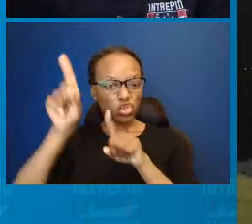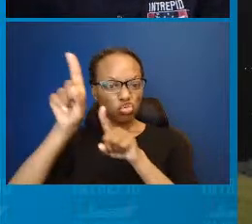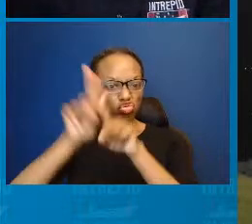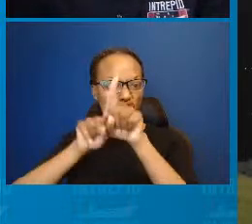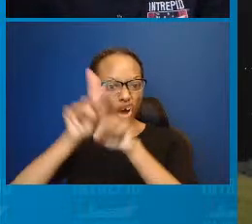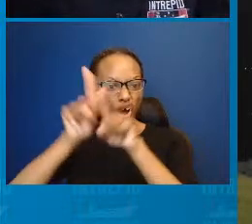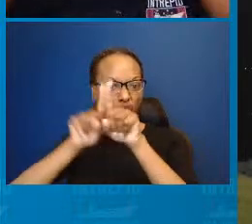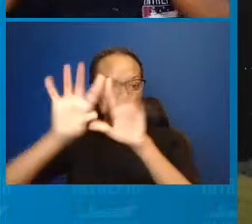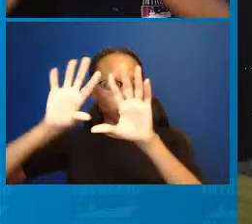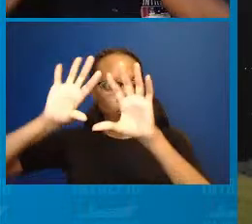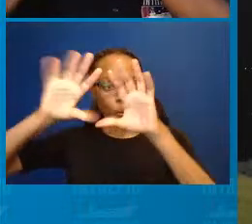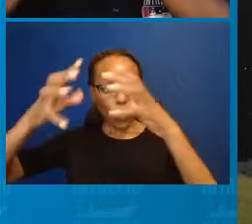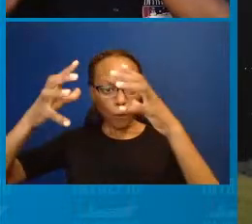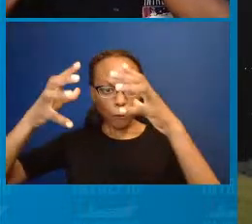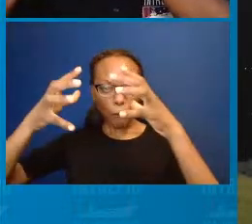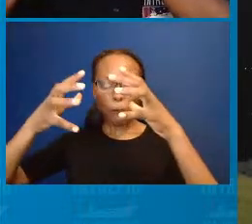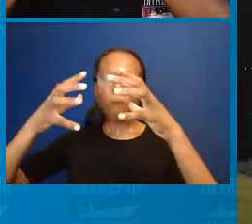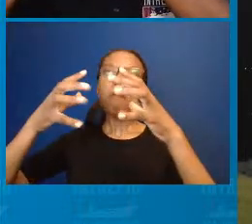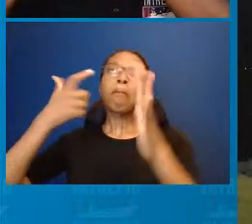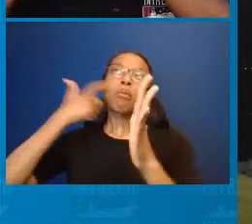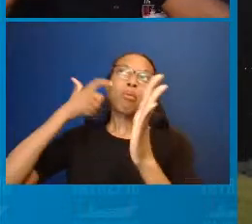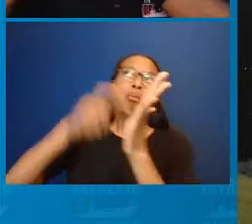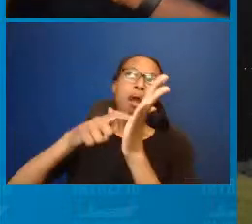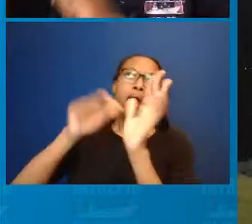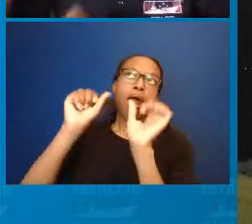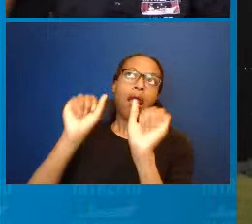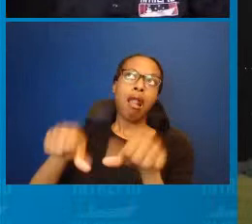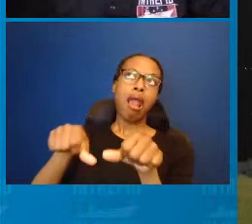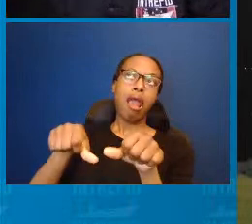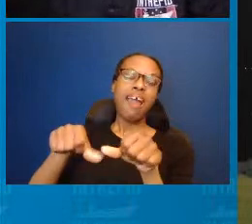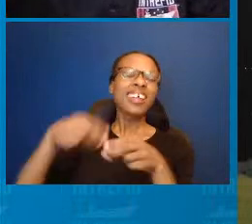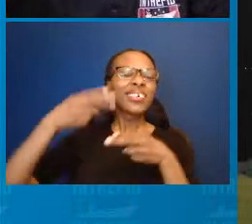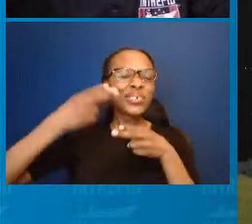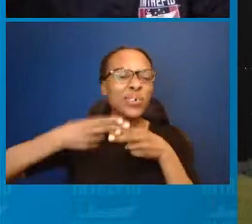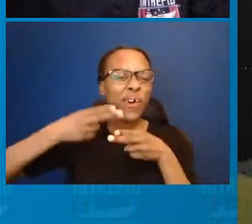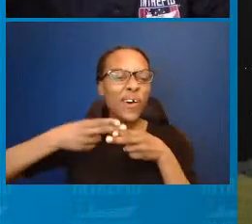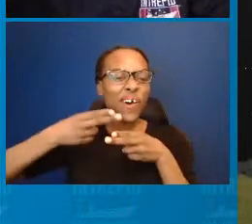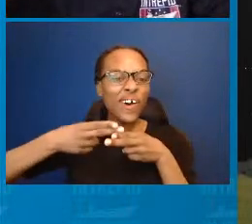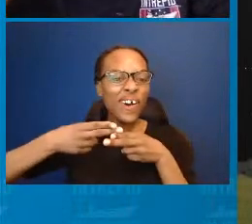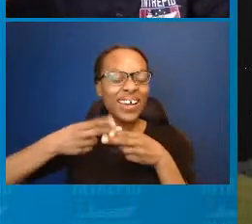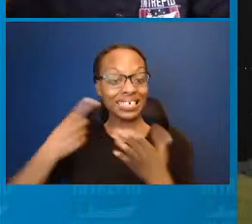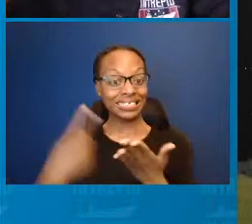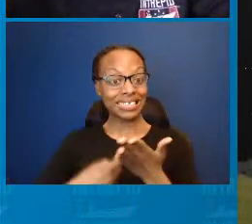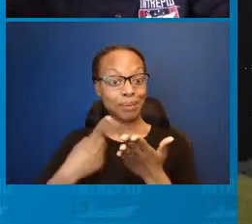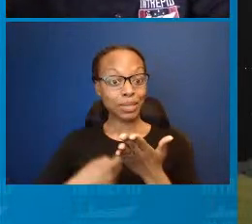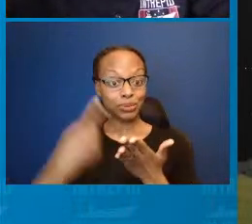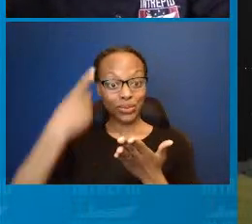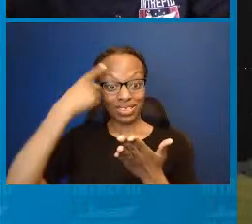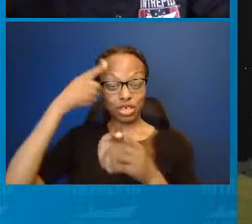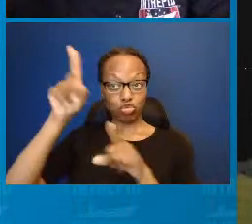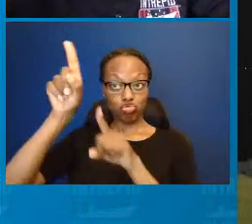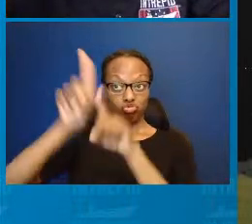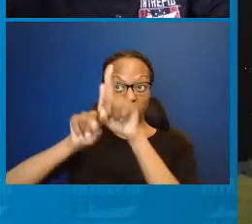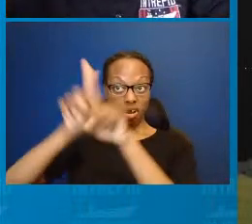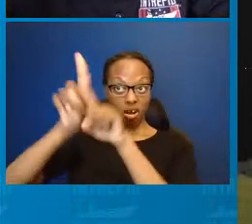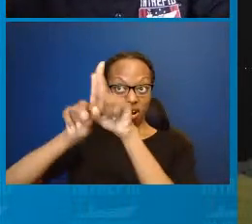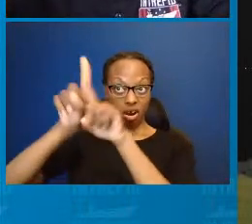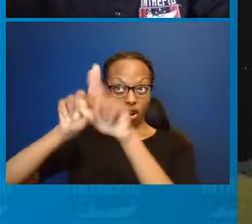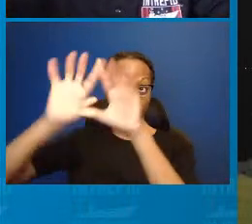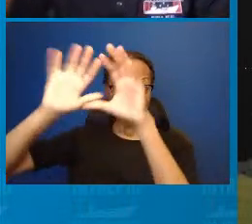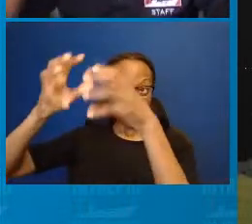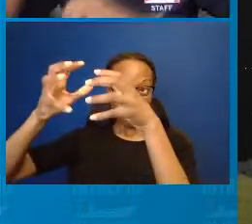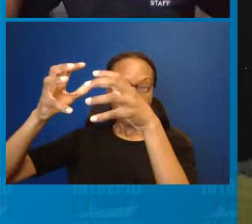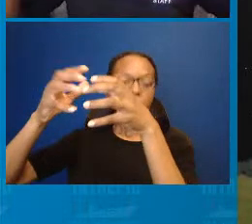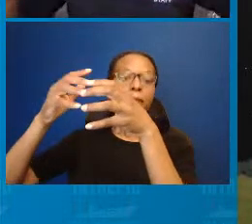stars, right? Sometimes when we think about them with imaginary lines drawn in between them, right?